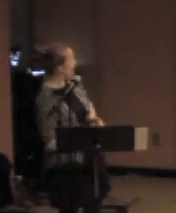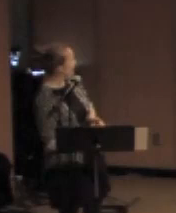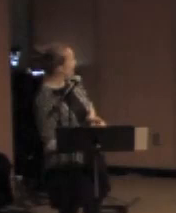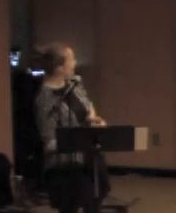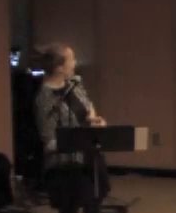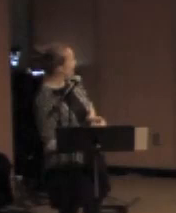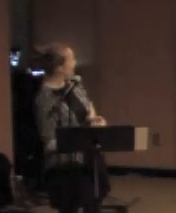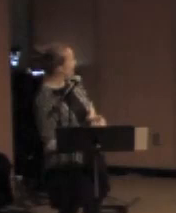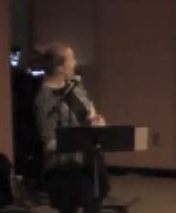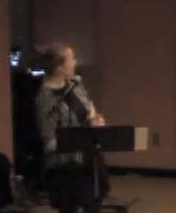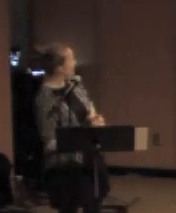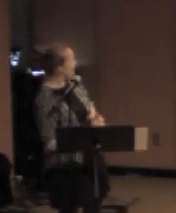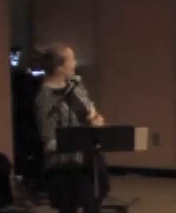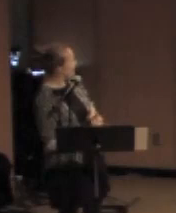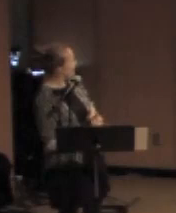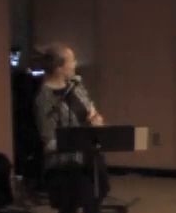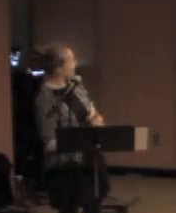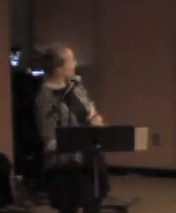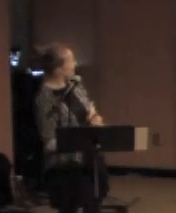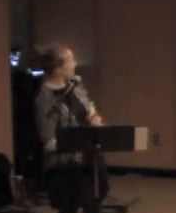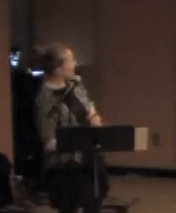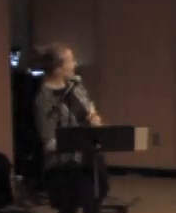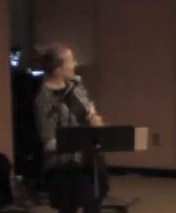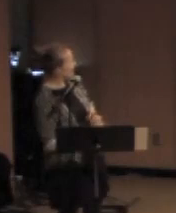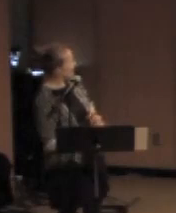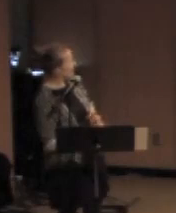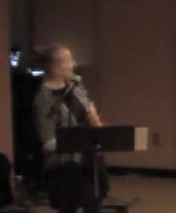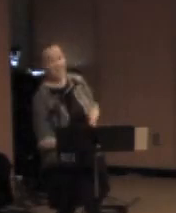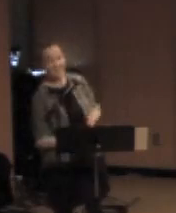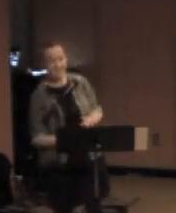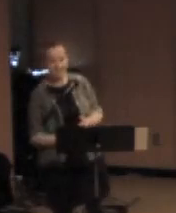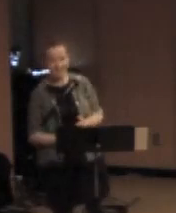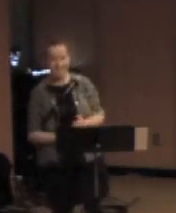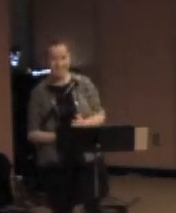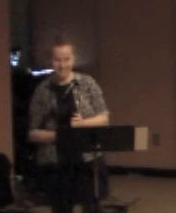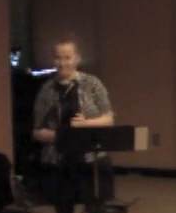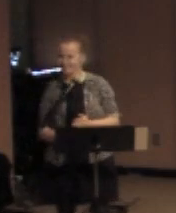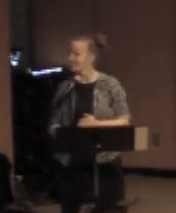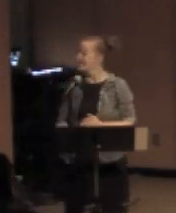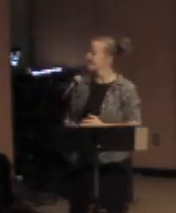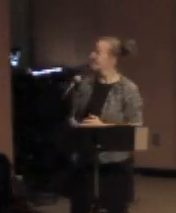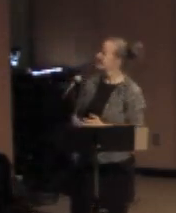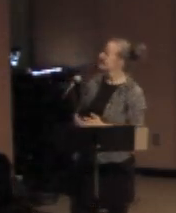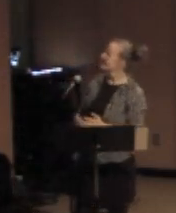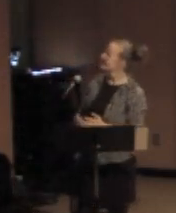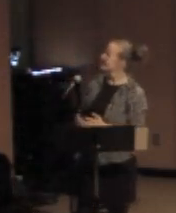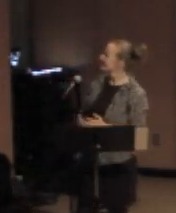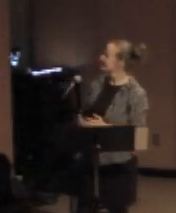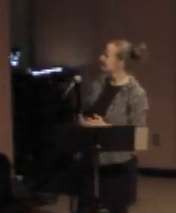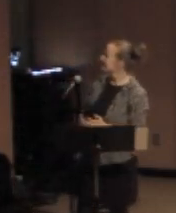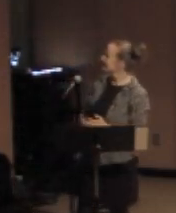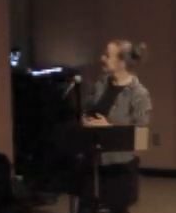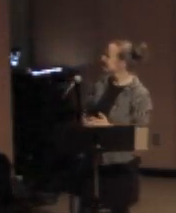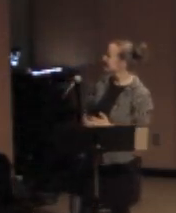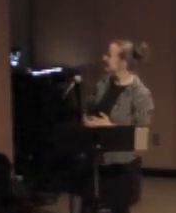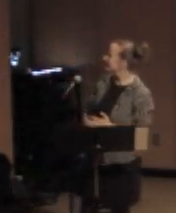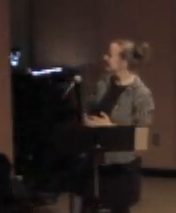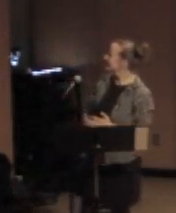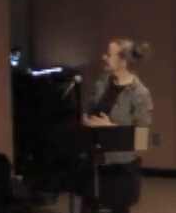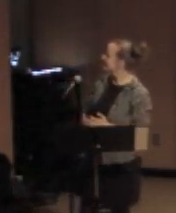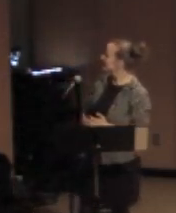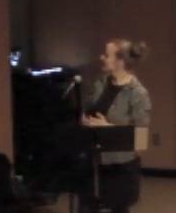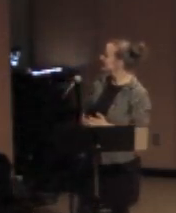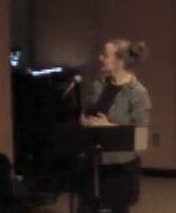lights so caught up we were yeah here we are I think